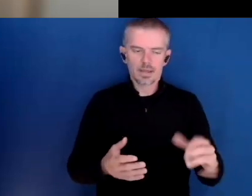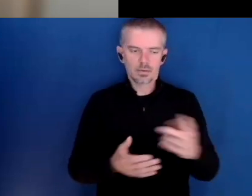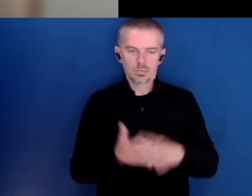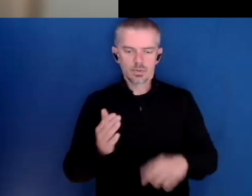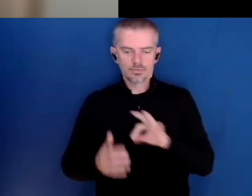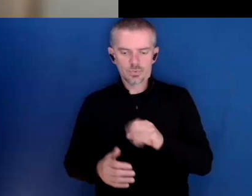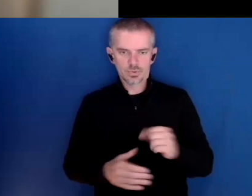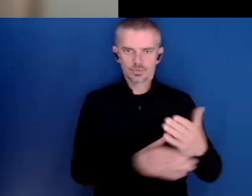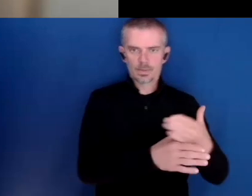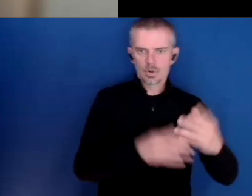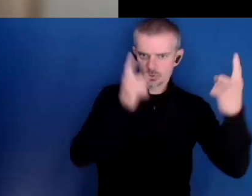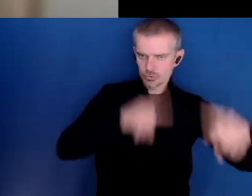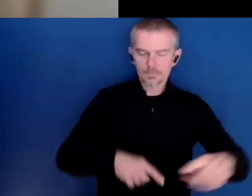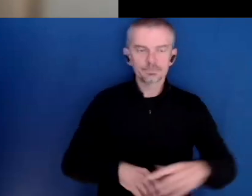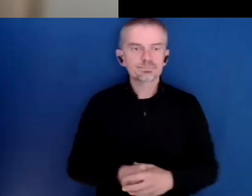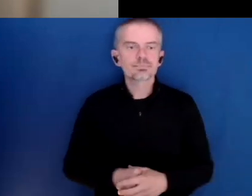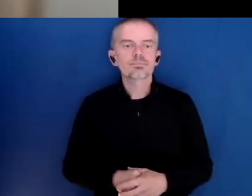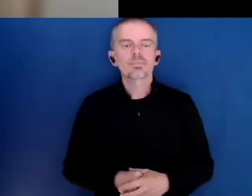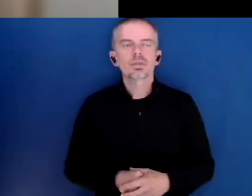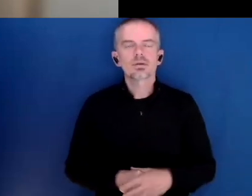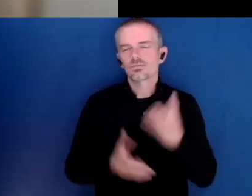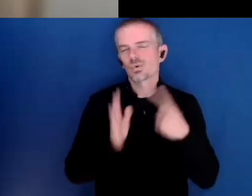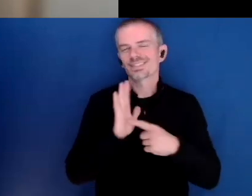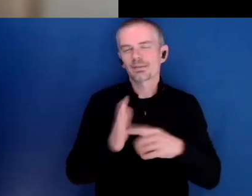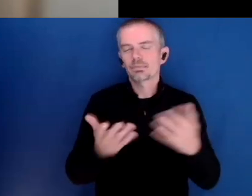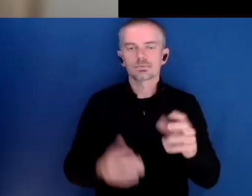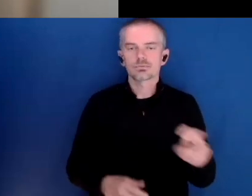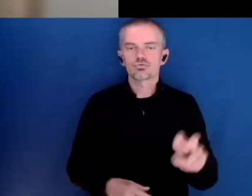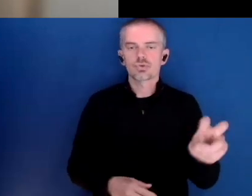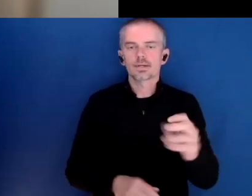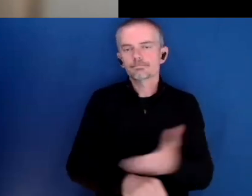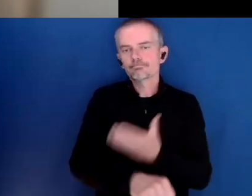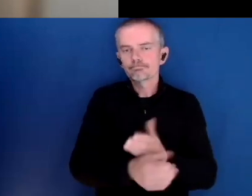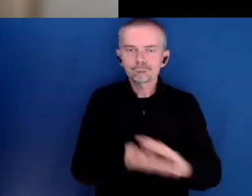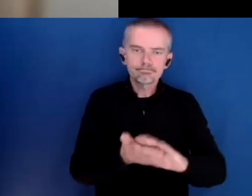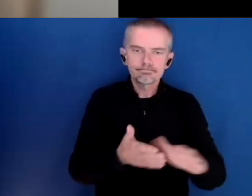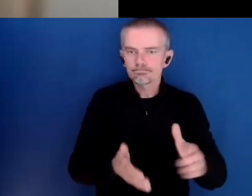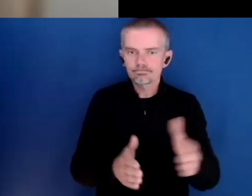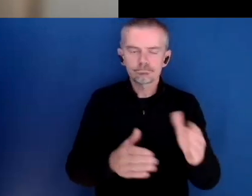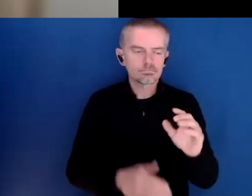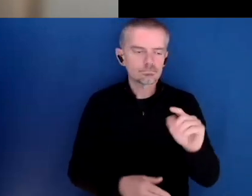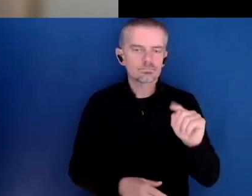example. We've talked a lot about trail work projects. So the